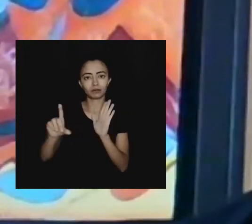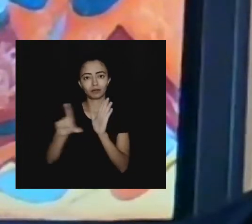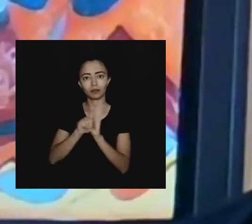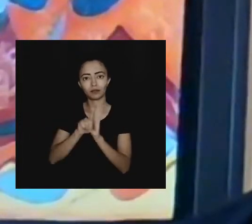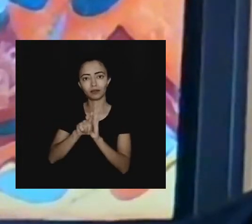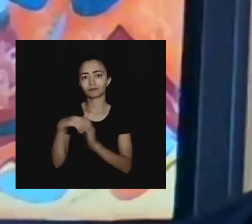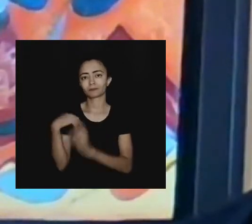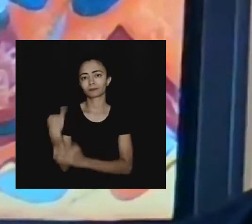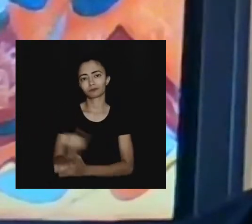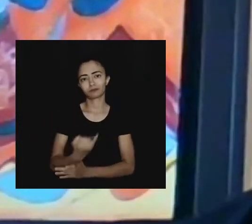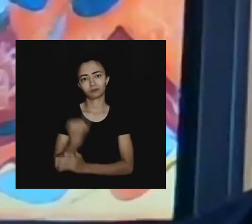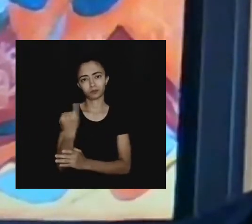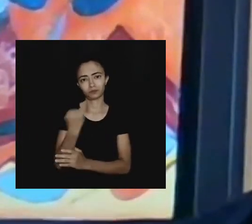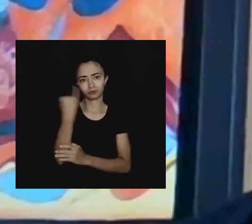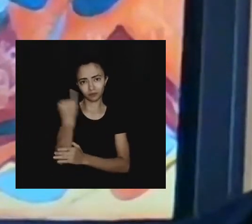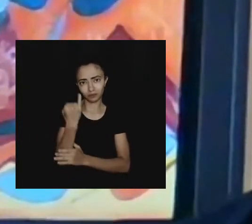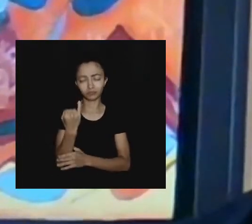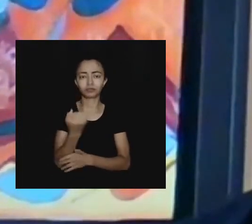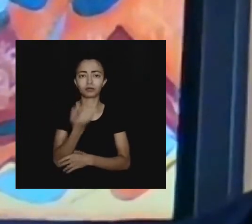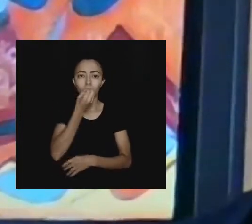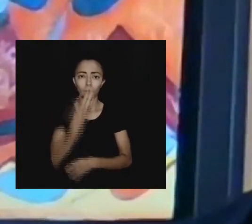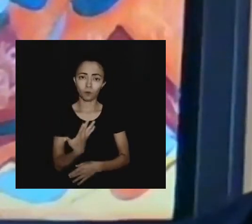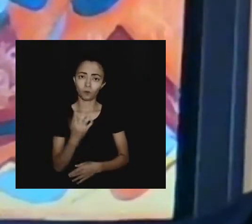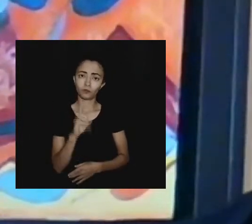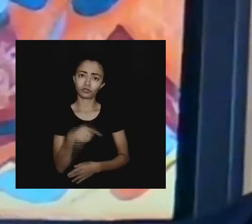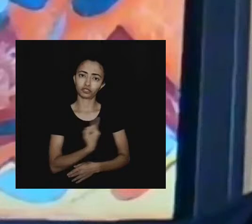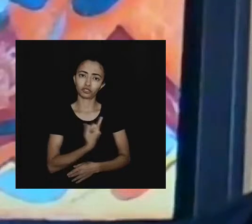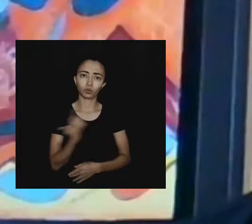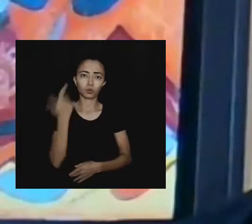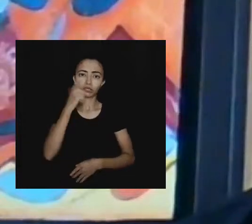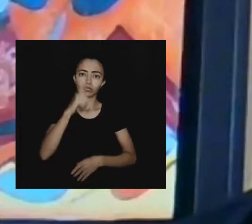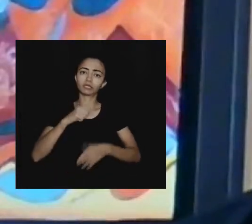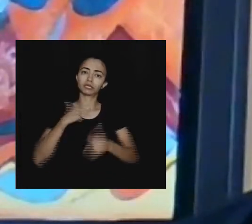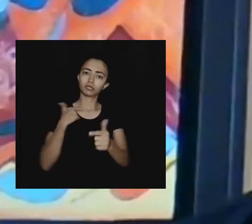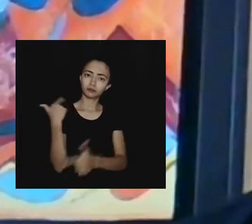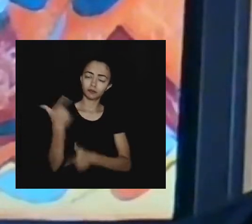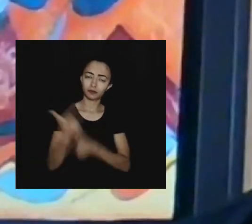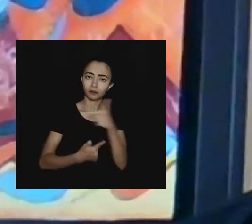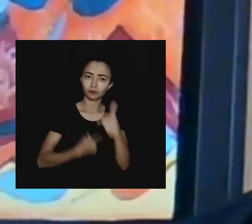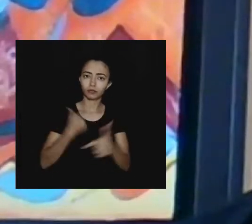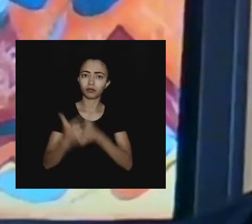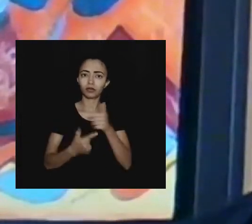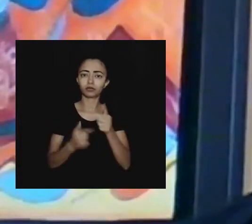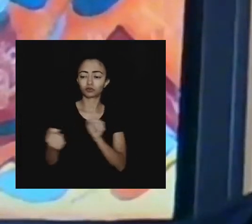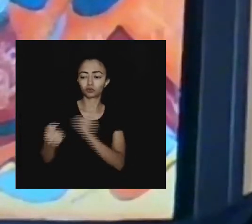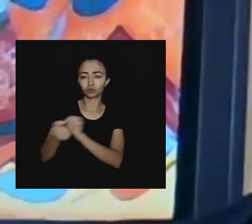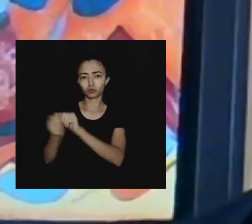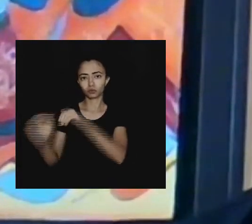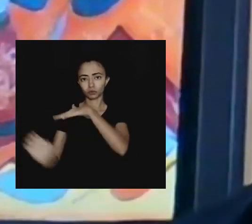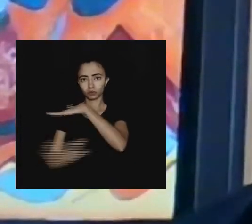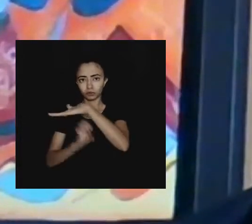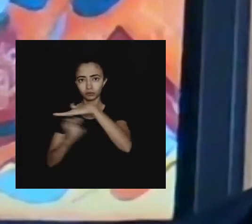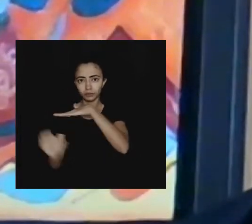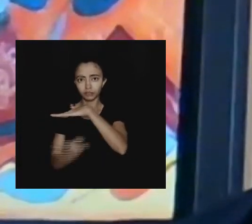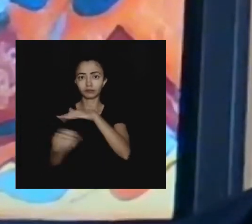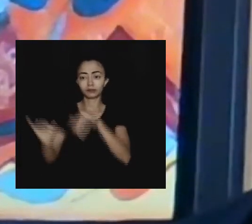on throughout this report, I think we will be able to continue working when thinking of